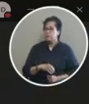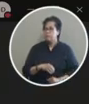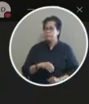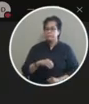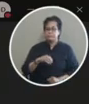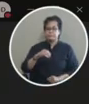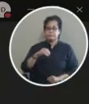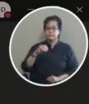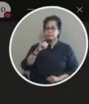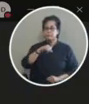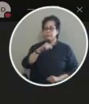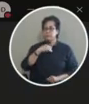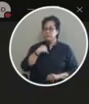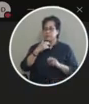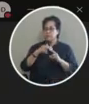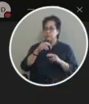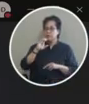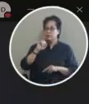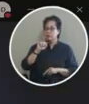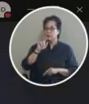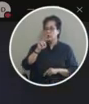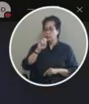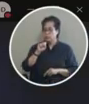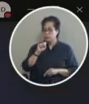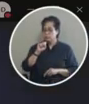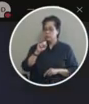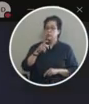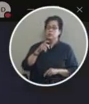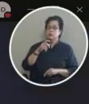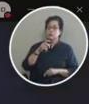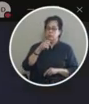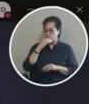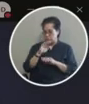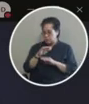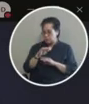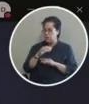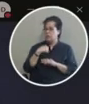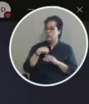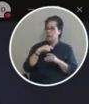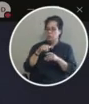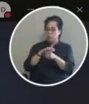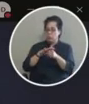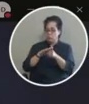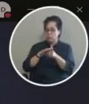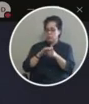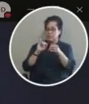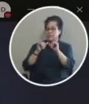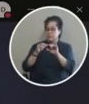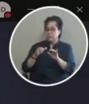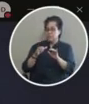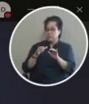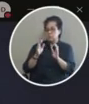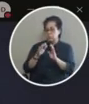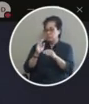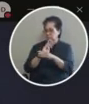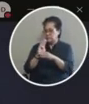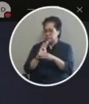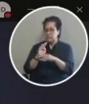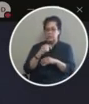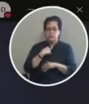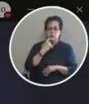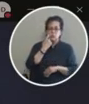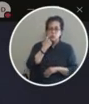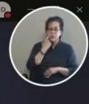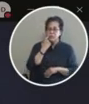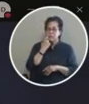Yes, ma'am. My name is Carlos González Rivera. Good afternoon, everyone. I am a local engineer and small business owner. I recently wanted to